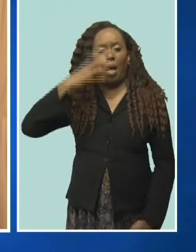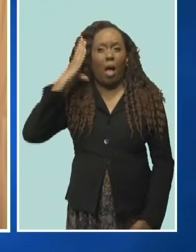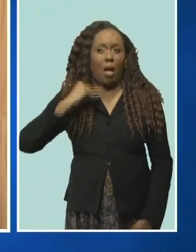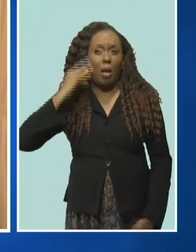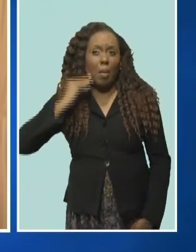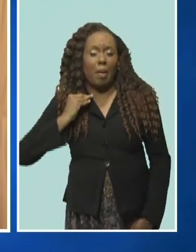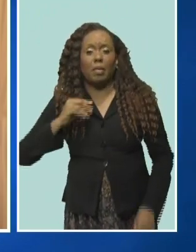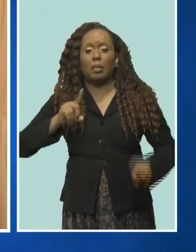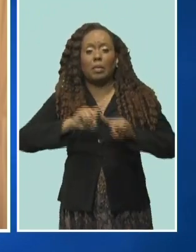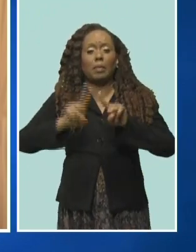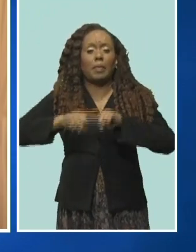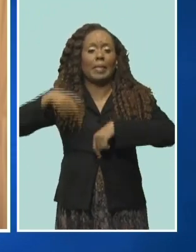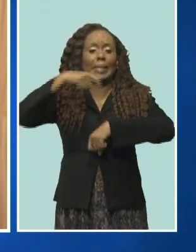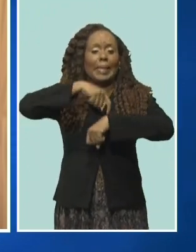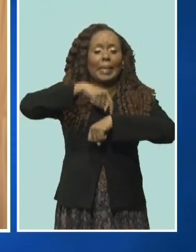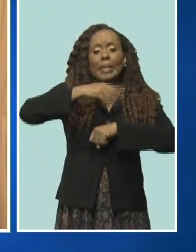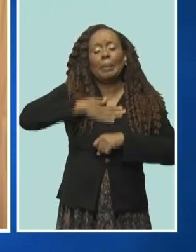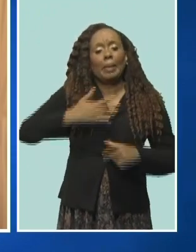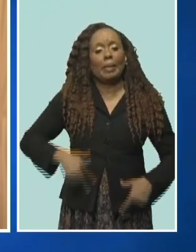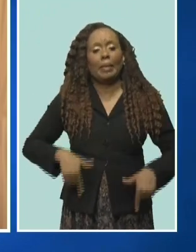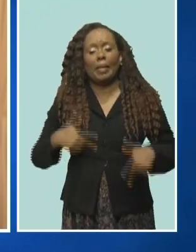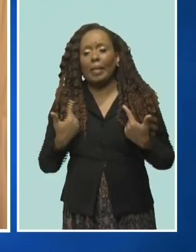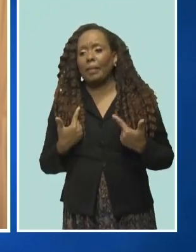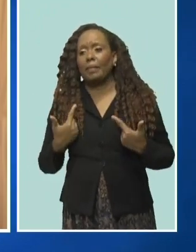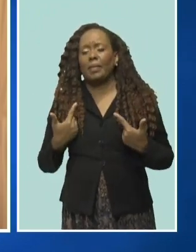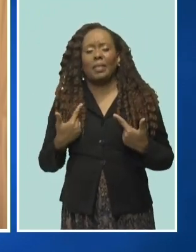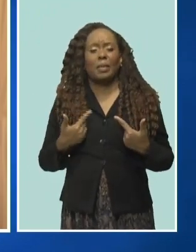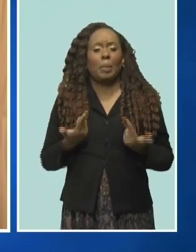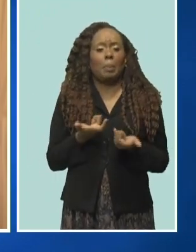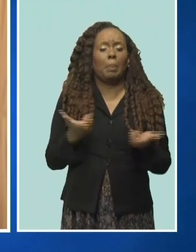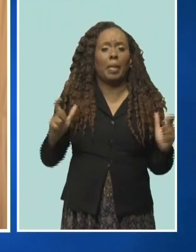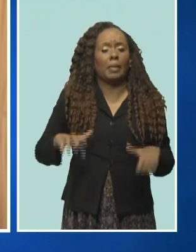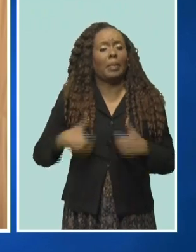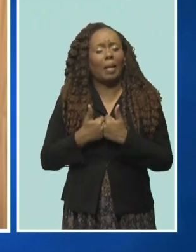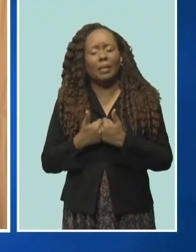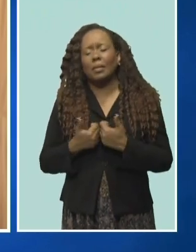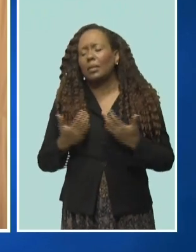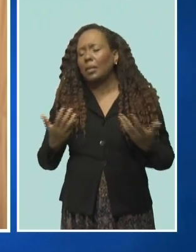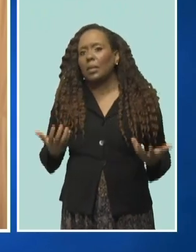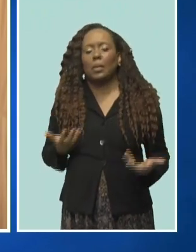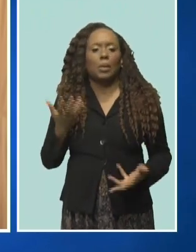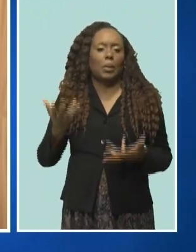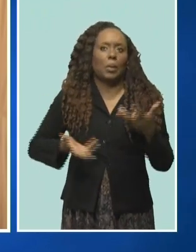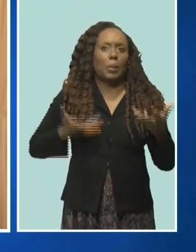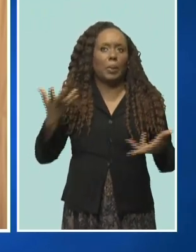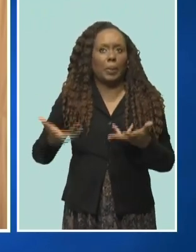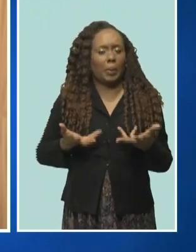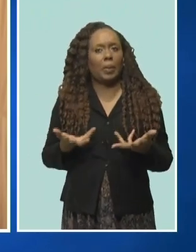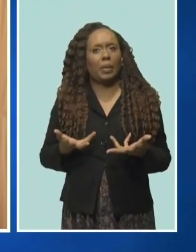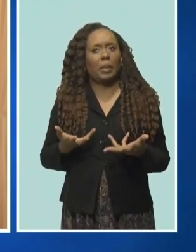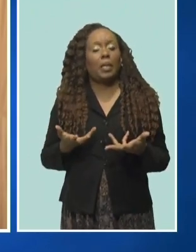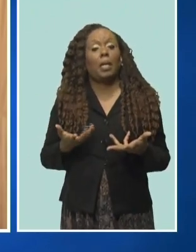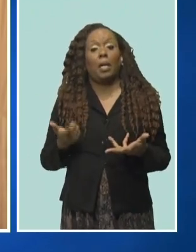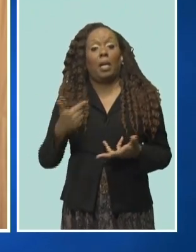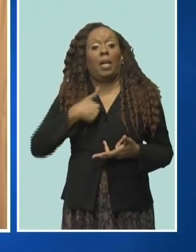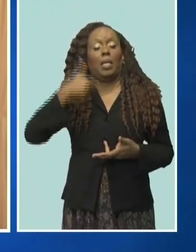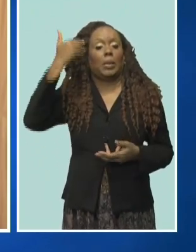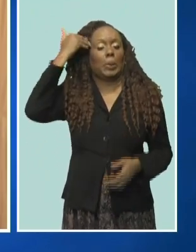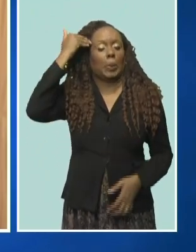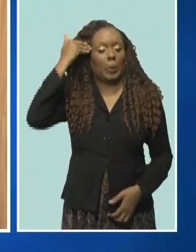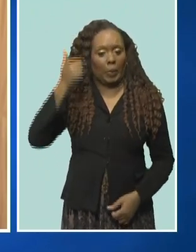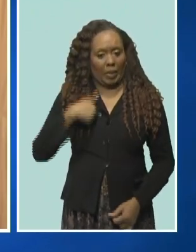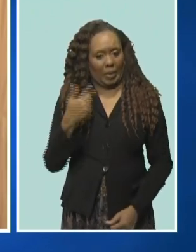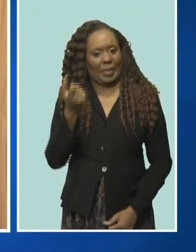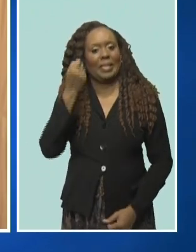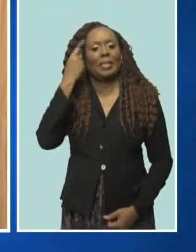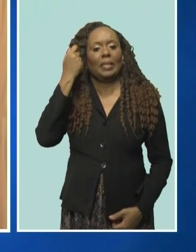seems daunting and indeed unlikely to overcome. And believe me when I tell you that I know what it is